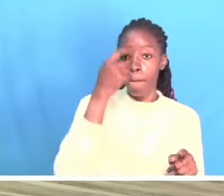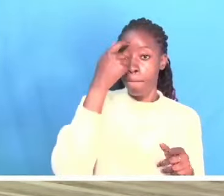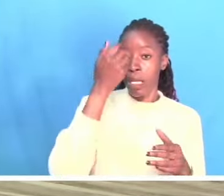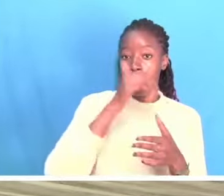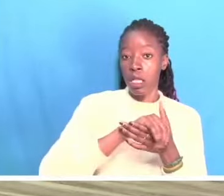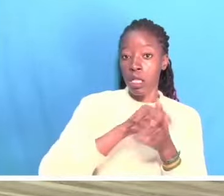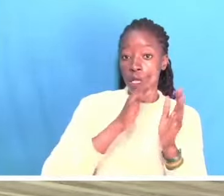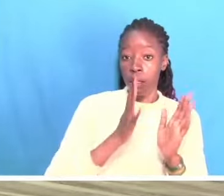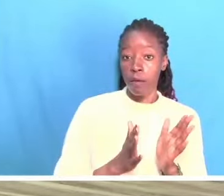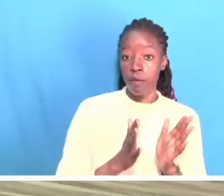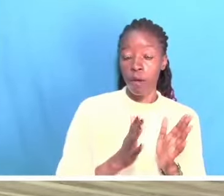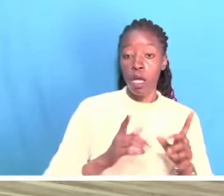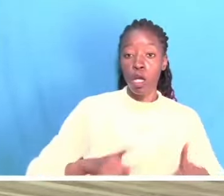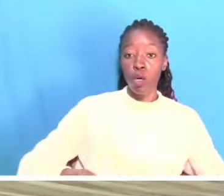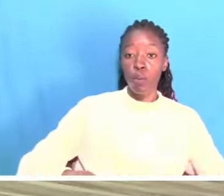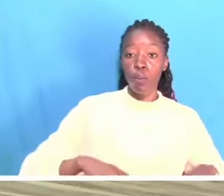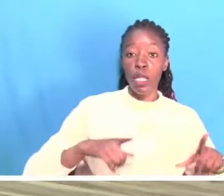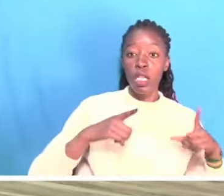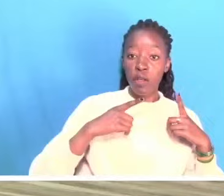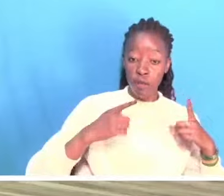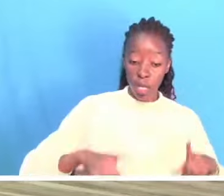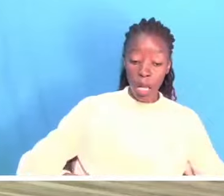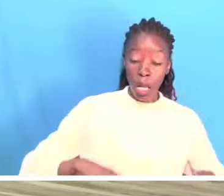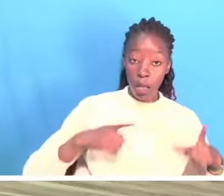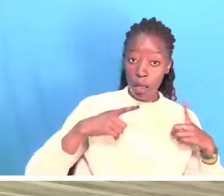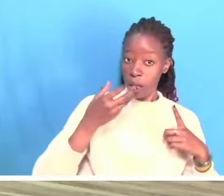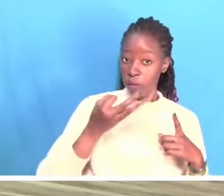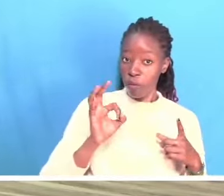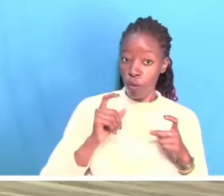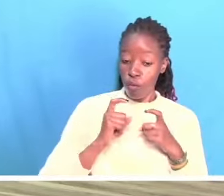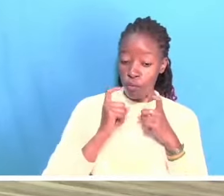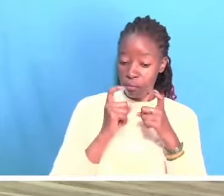you have been living a life of sin.